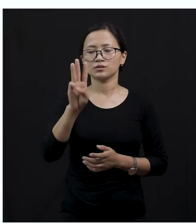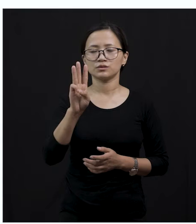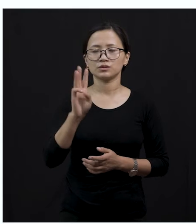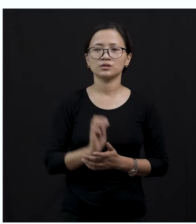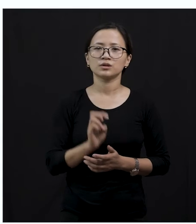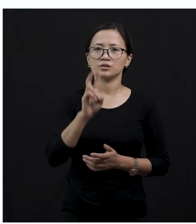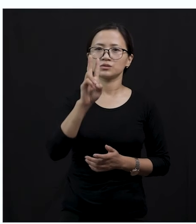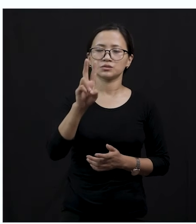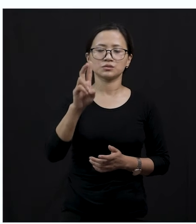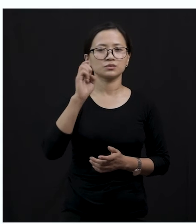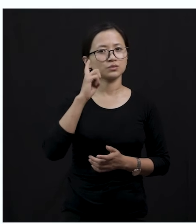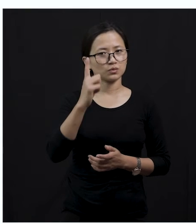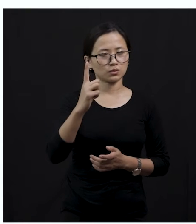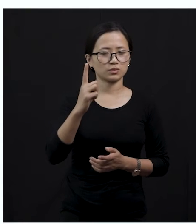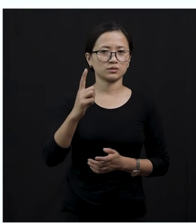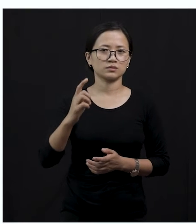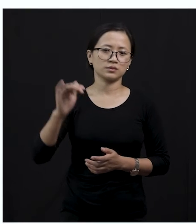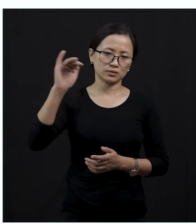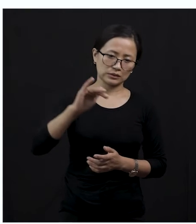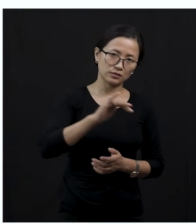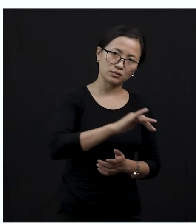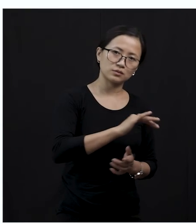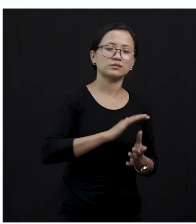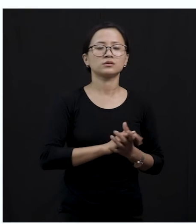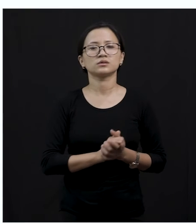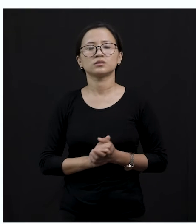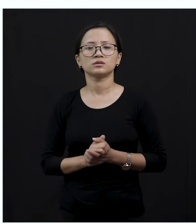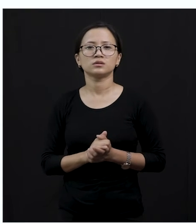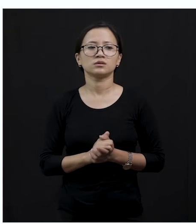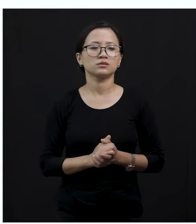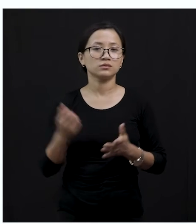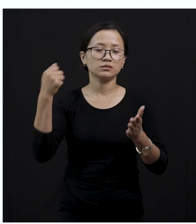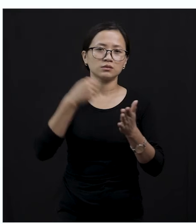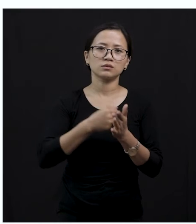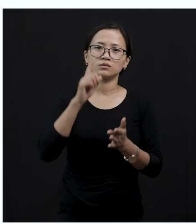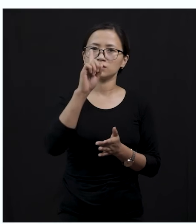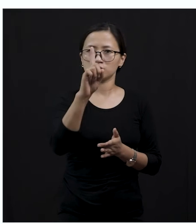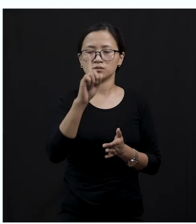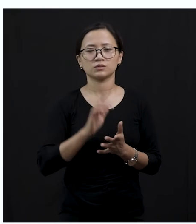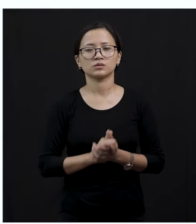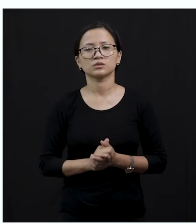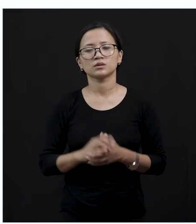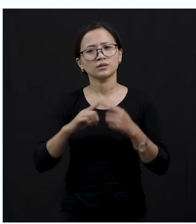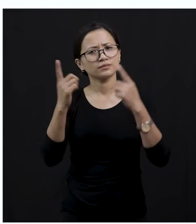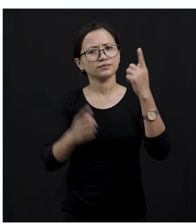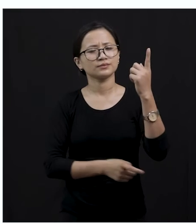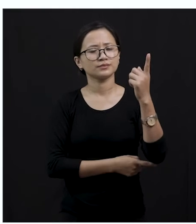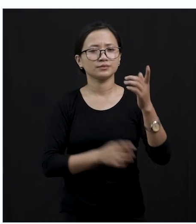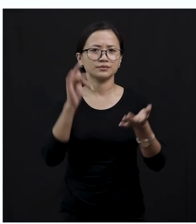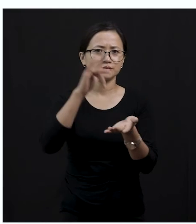4, 3, 2, 1, till he reaches the last place. All